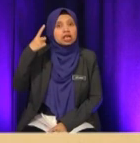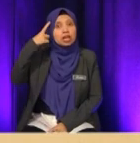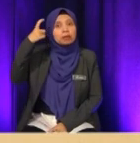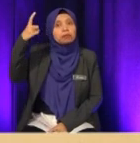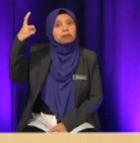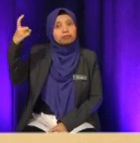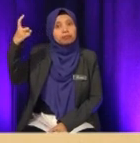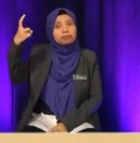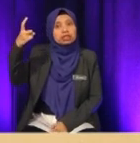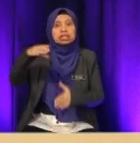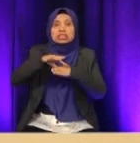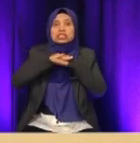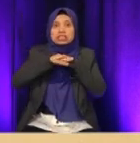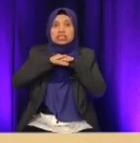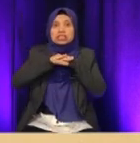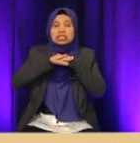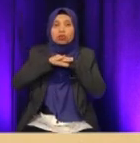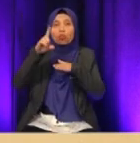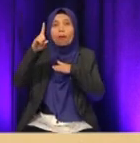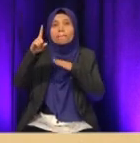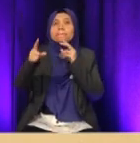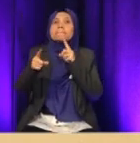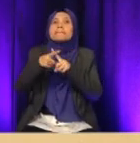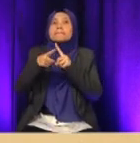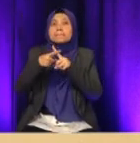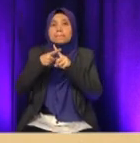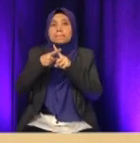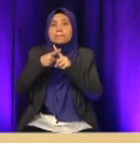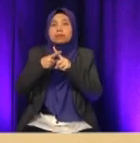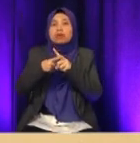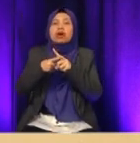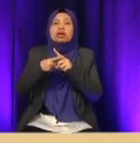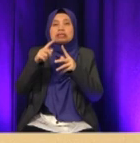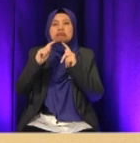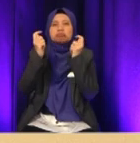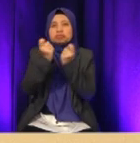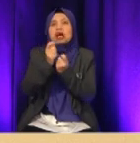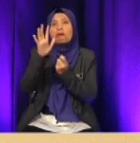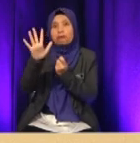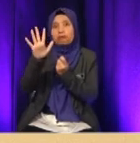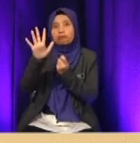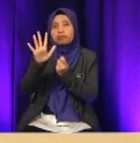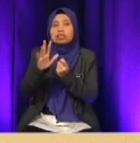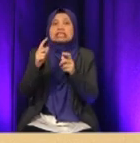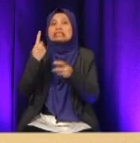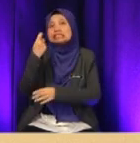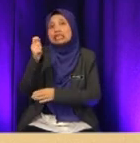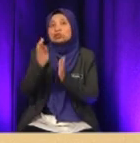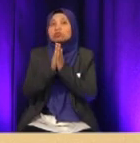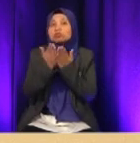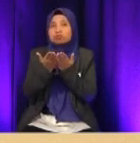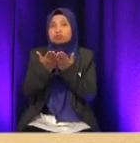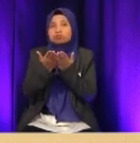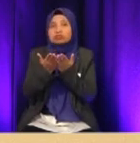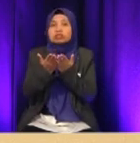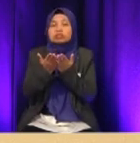is taken from English Download B1 Plus. Okay. So this is actually Form 5 English textbook. So today's lesson comprises the main skill